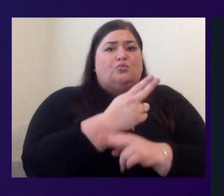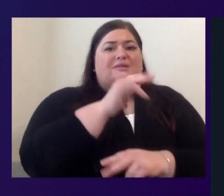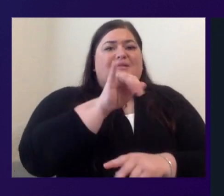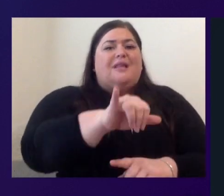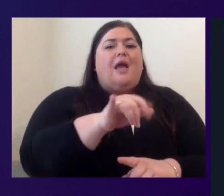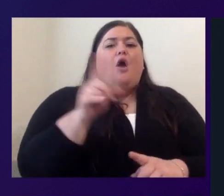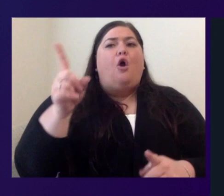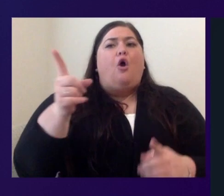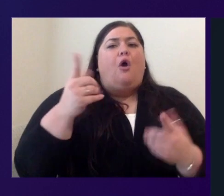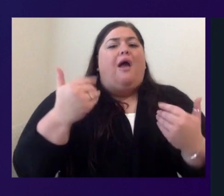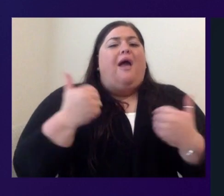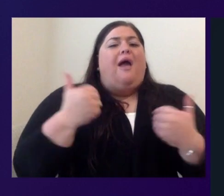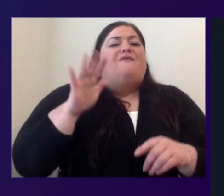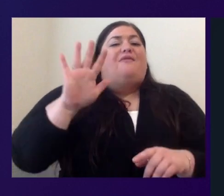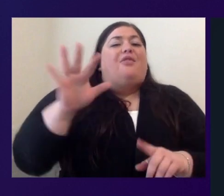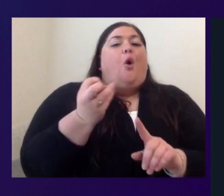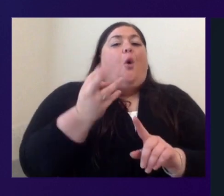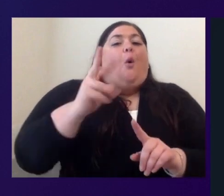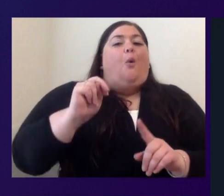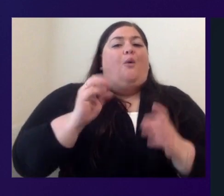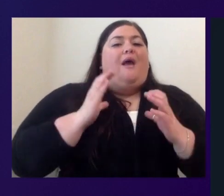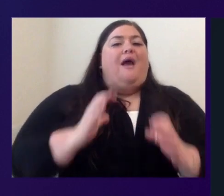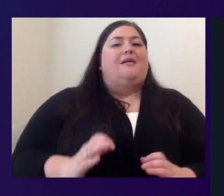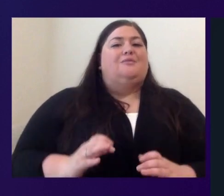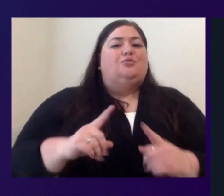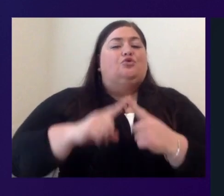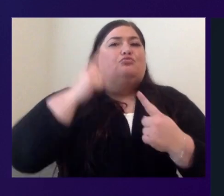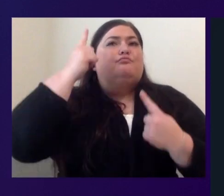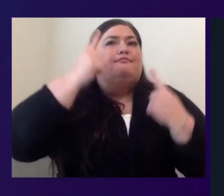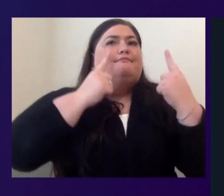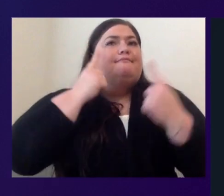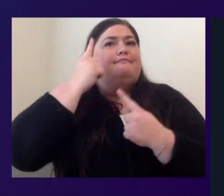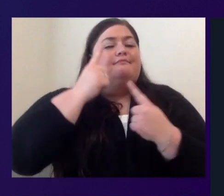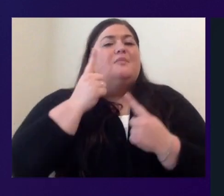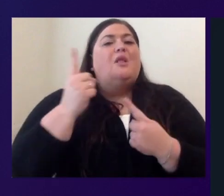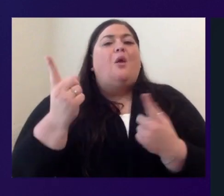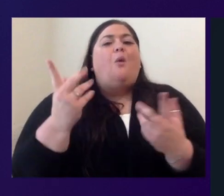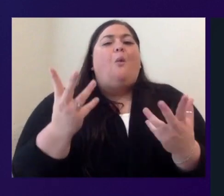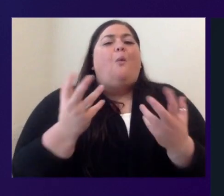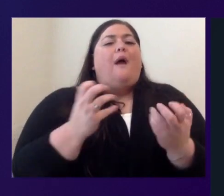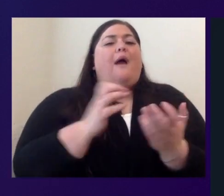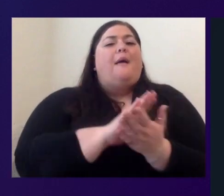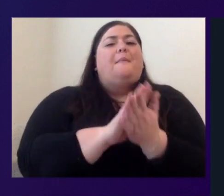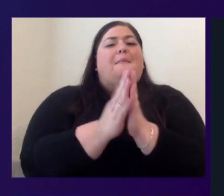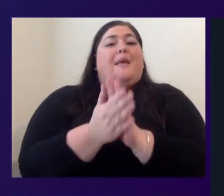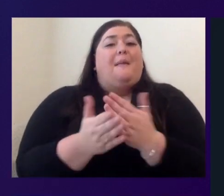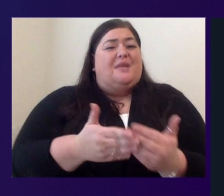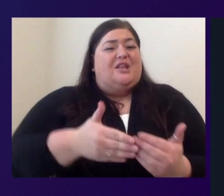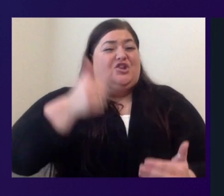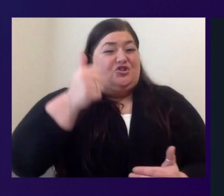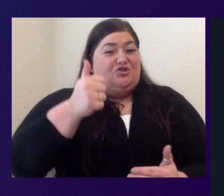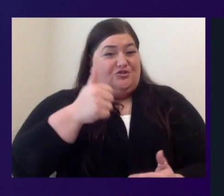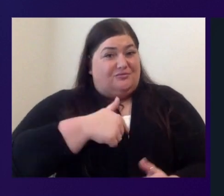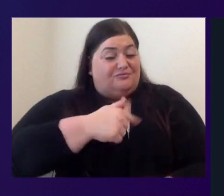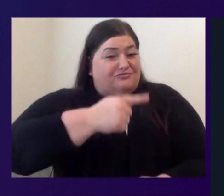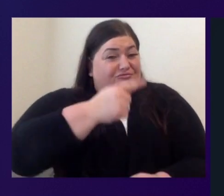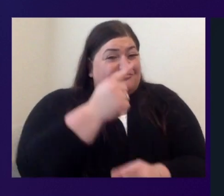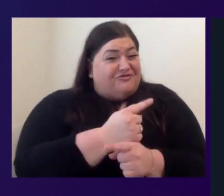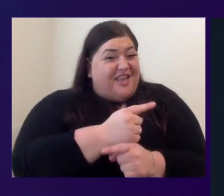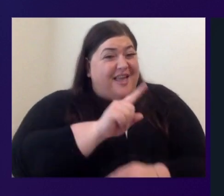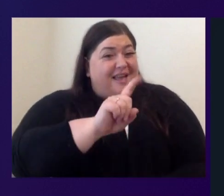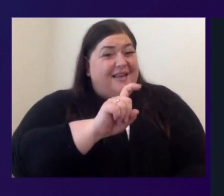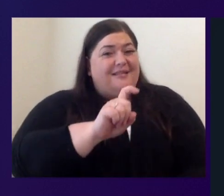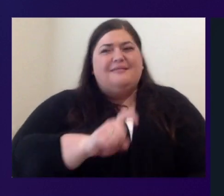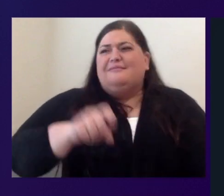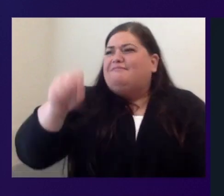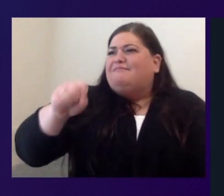to think about, and they just want it to be easier. They want to, am I on the right track? Yeah, it's all those absolutely. things. And it's important to emphasize that this